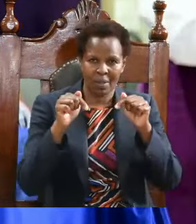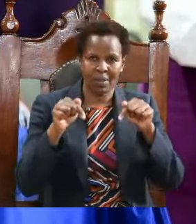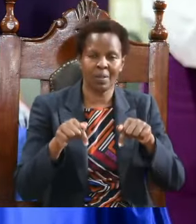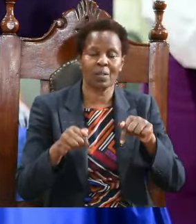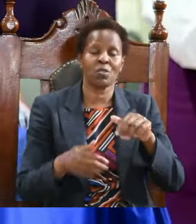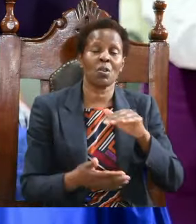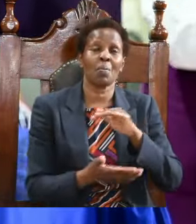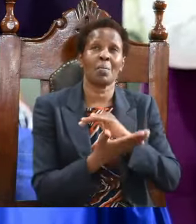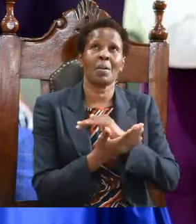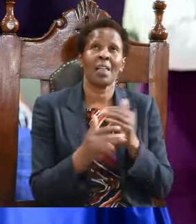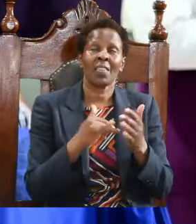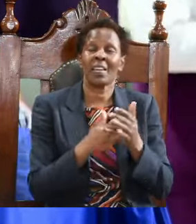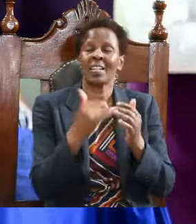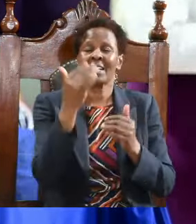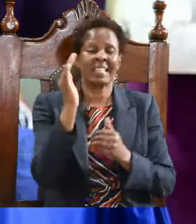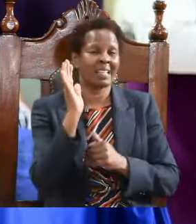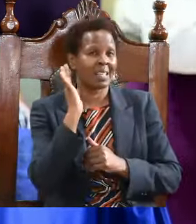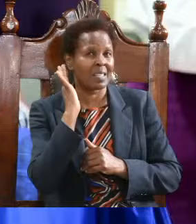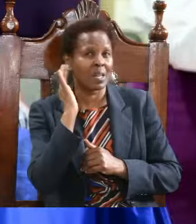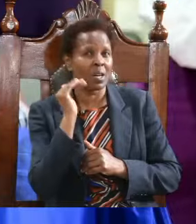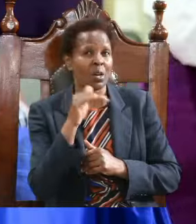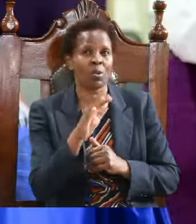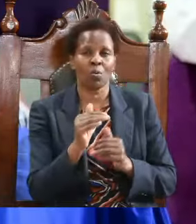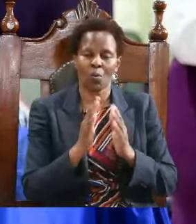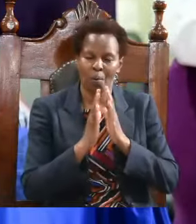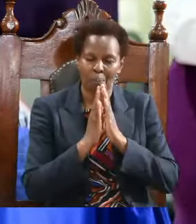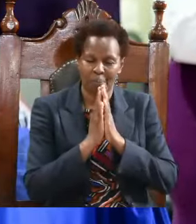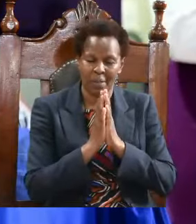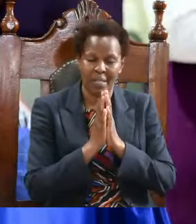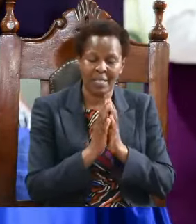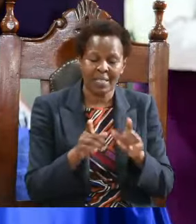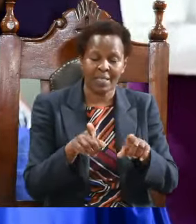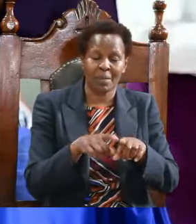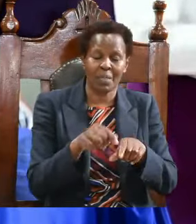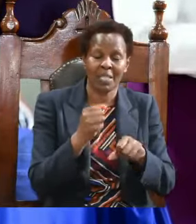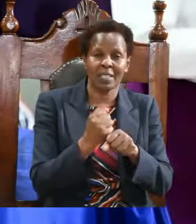Hear their cry, O God, as you heard the cry of Joshua.